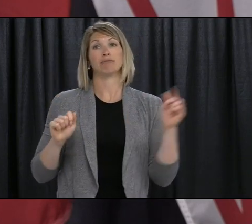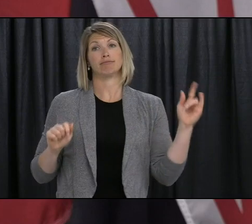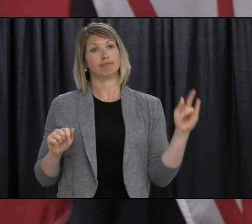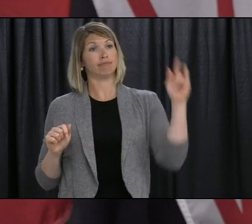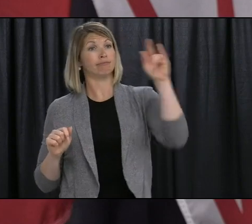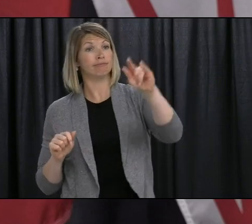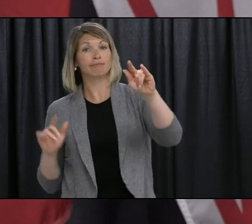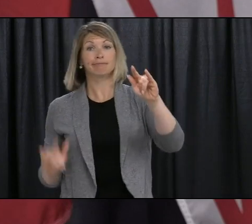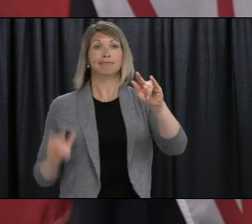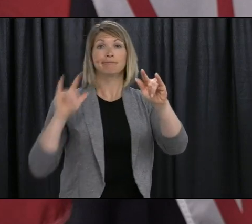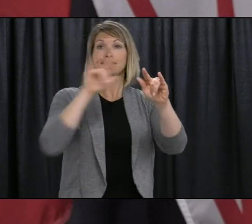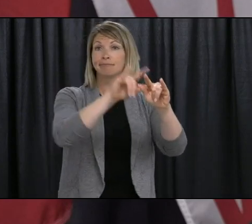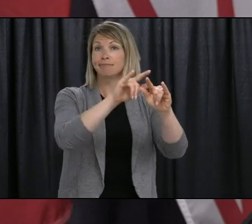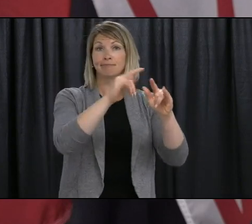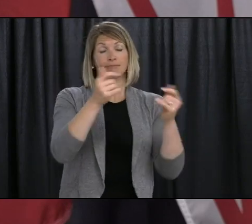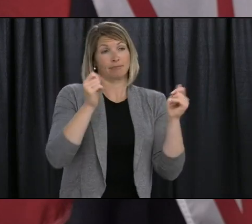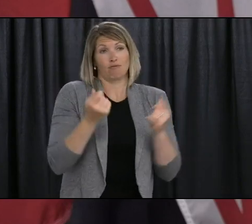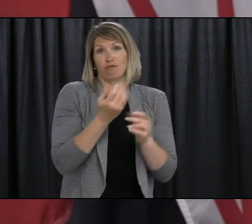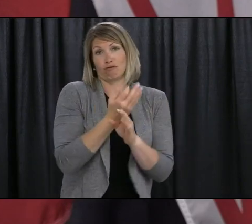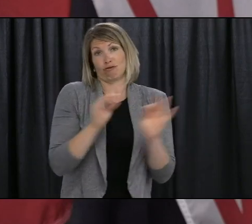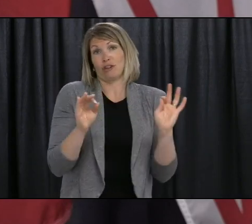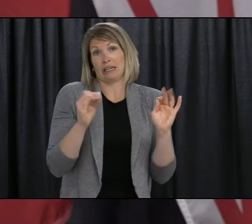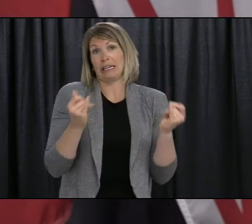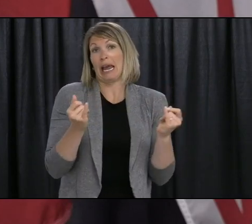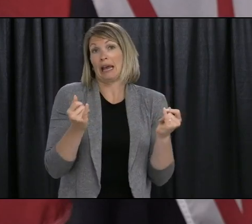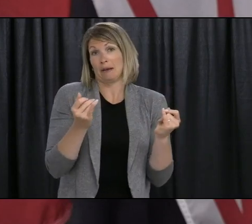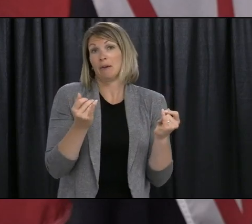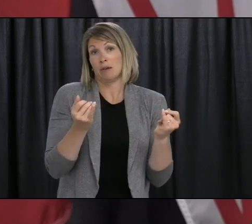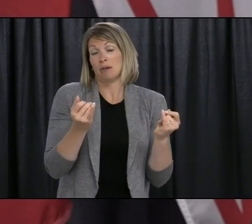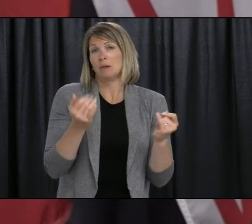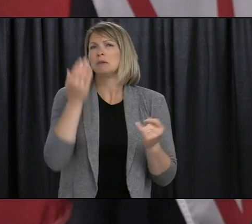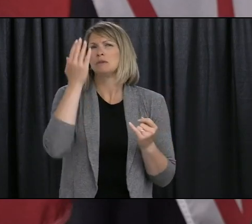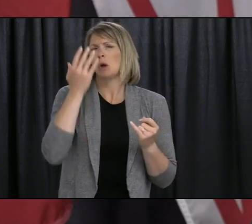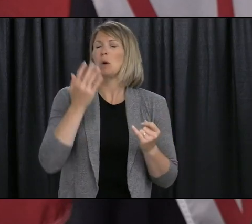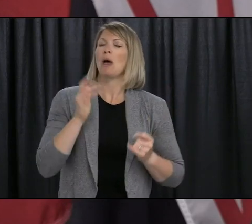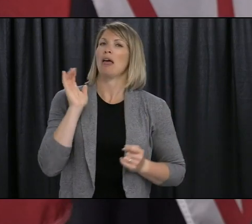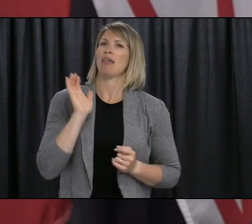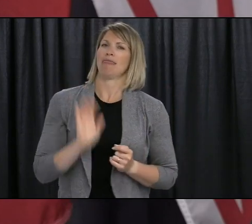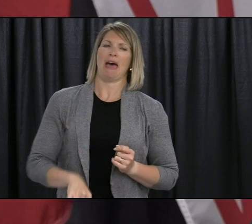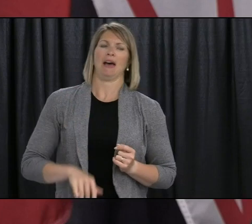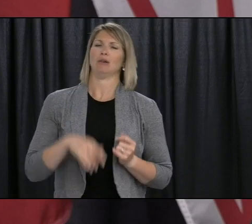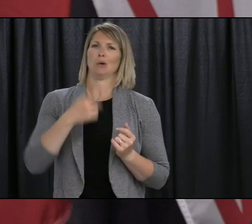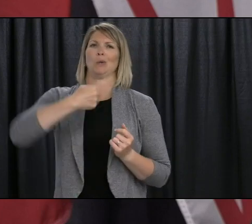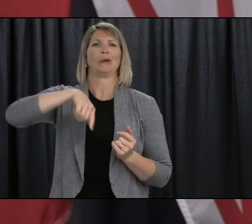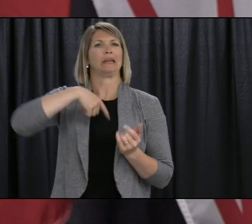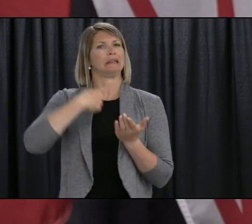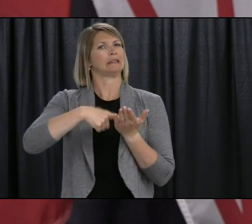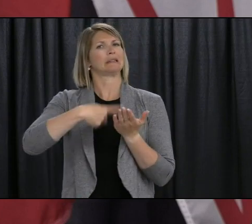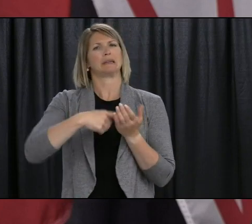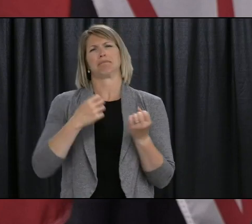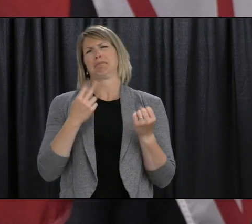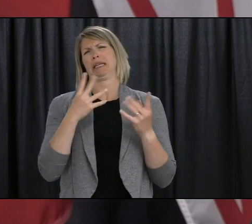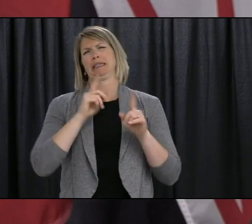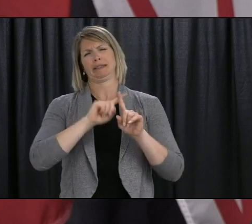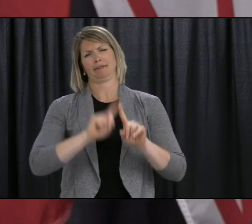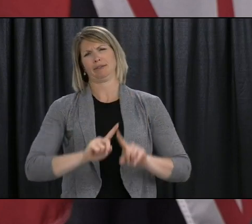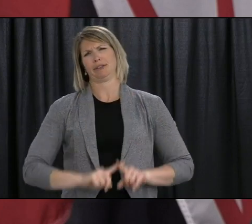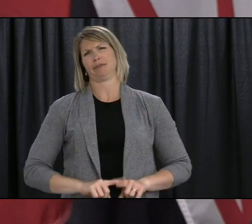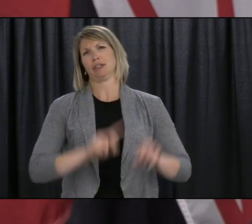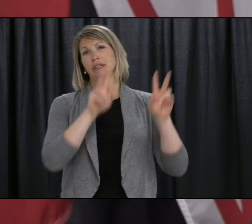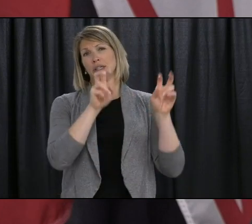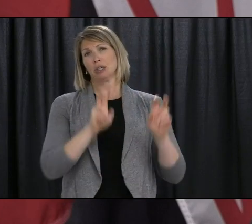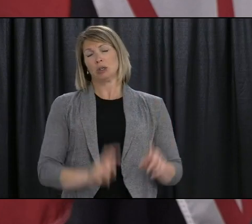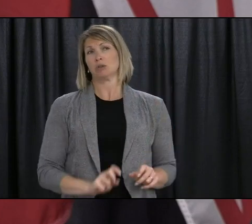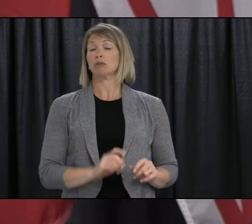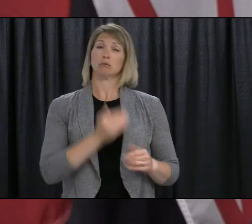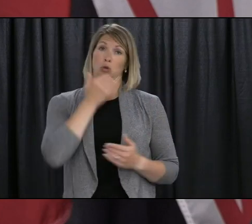come to the island portion. So these are all things that we discussed on that call. It was a great call and a lot of cooperation that's occurring. So